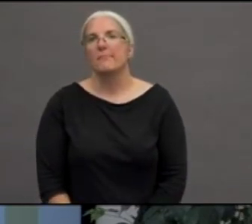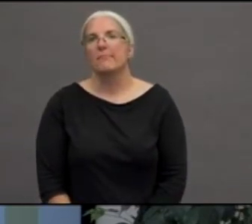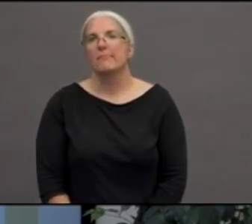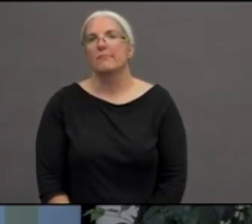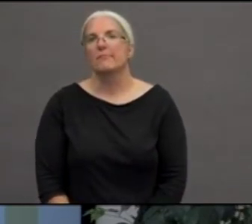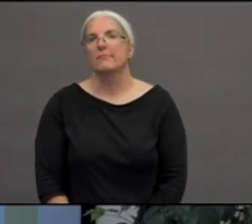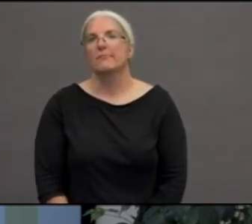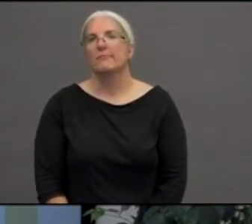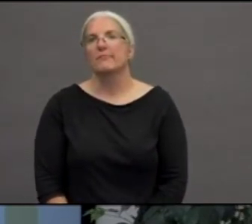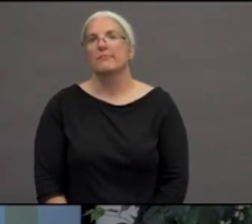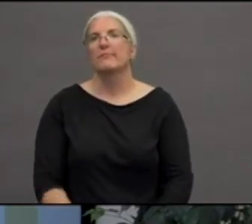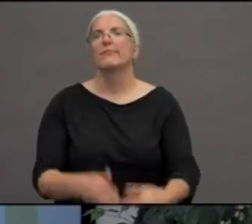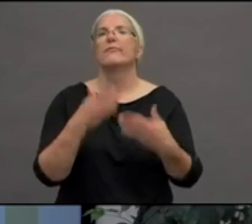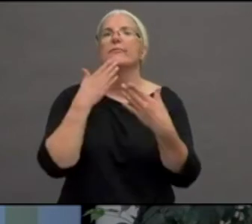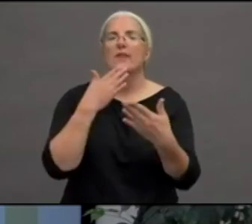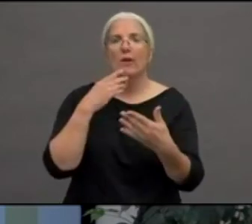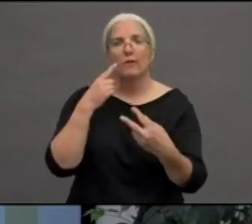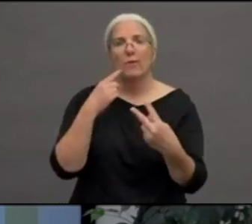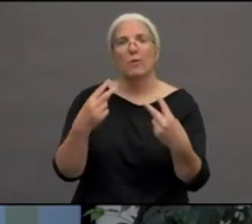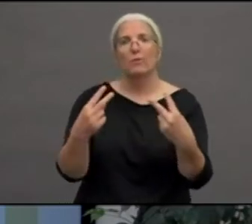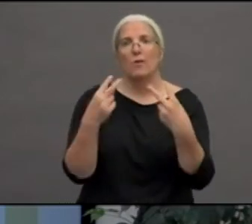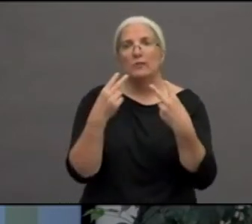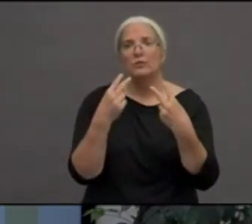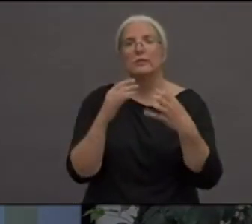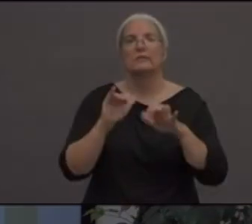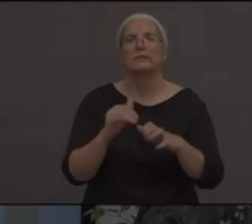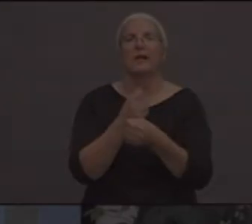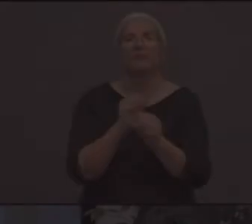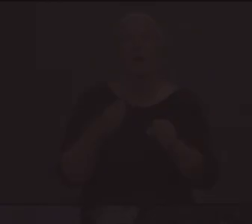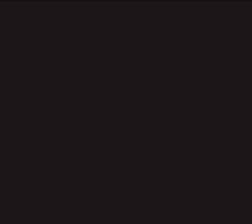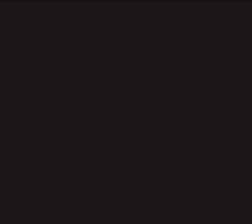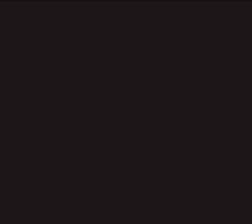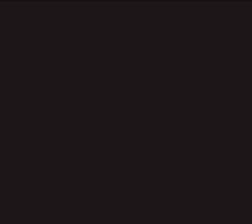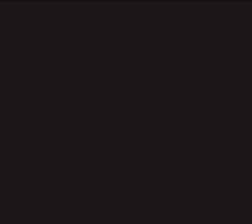www.sccgov.org/coronavirus. Thank you for watching. Stay safe, and I hope you have a great day.